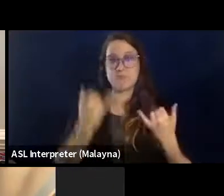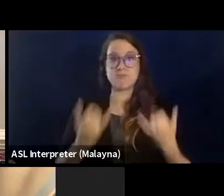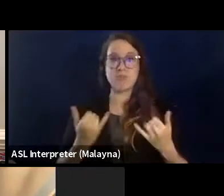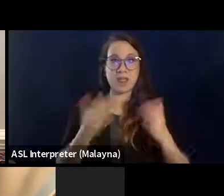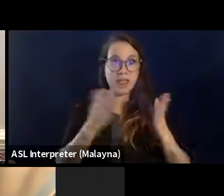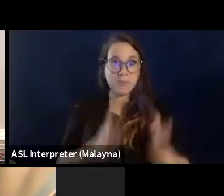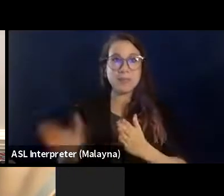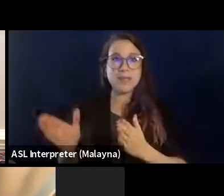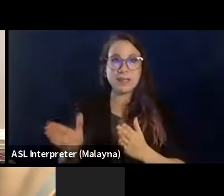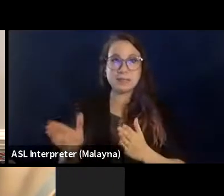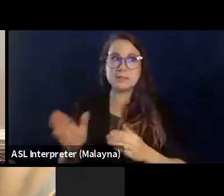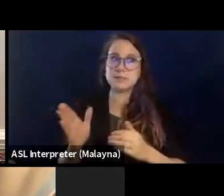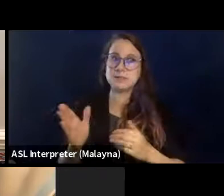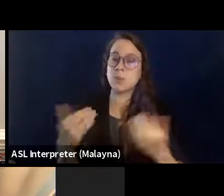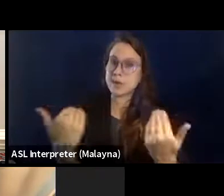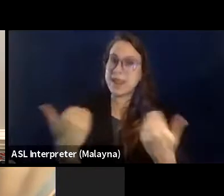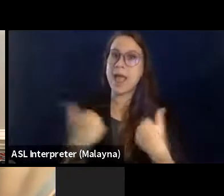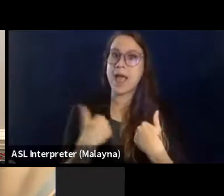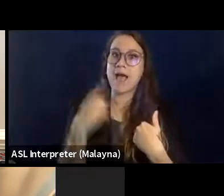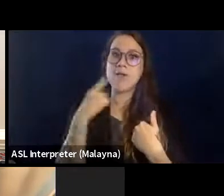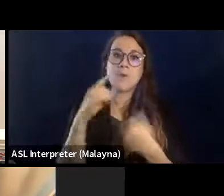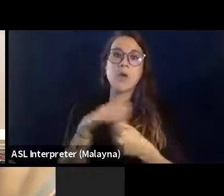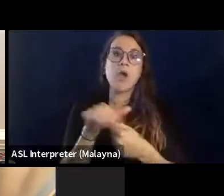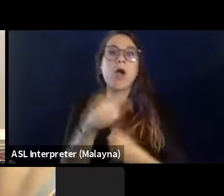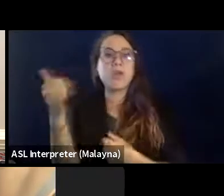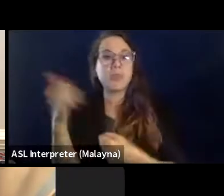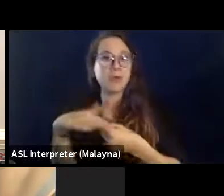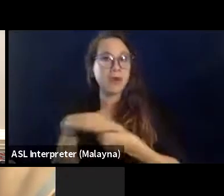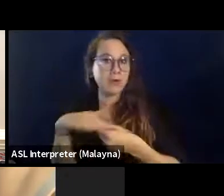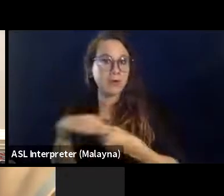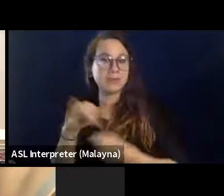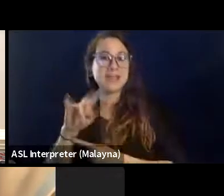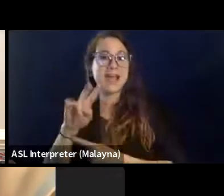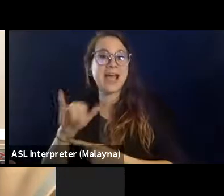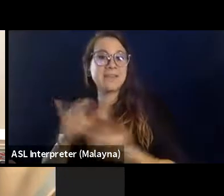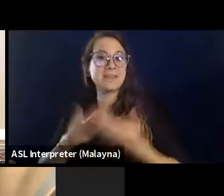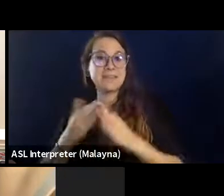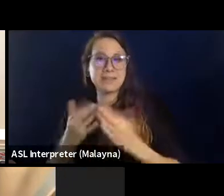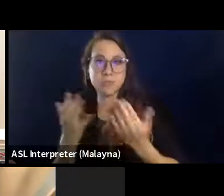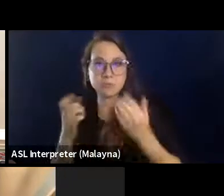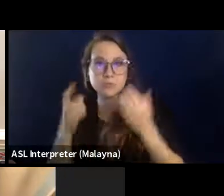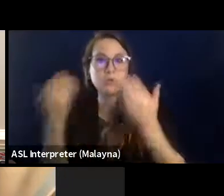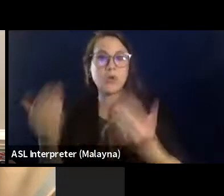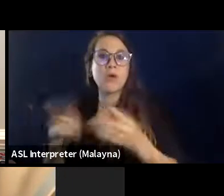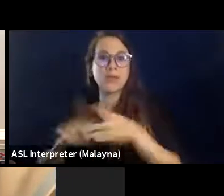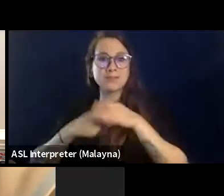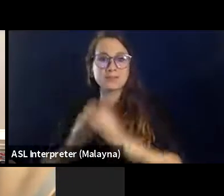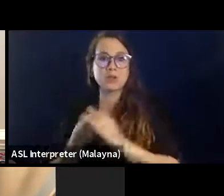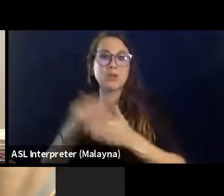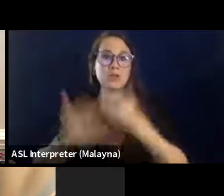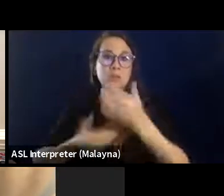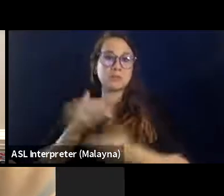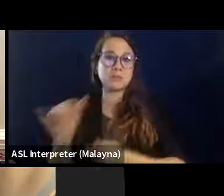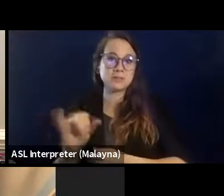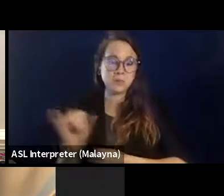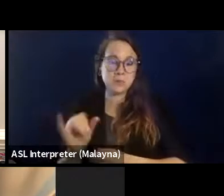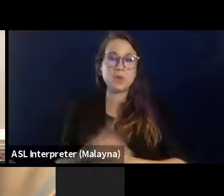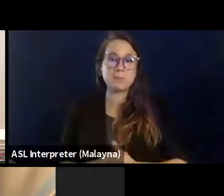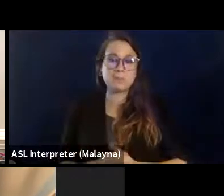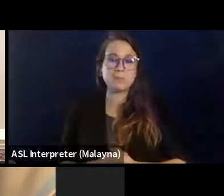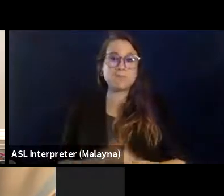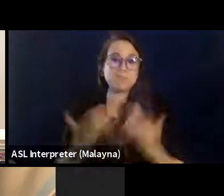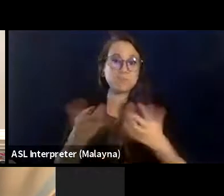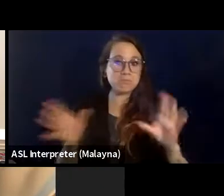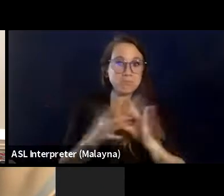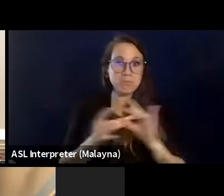we have them for the other areas. And Ivy City would just like to get started on that process. So with that said, do we have